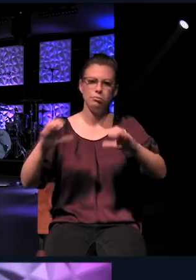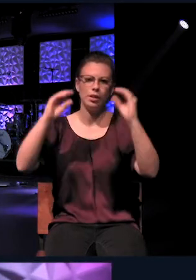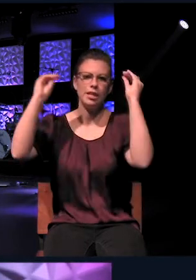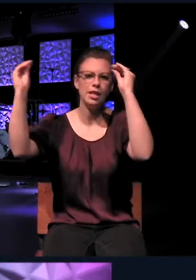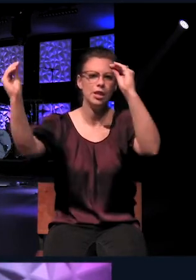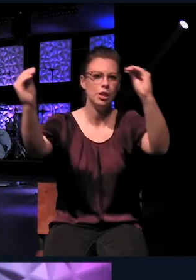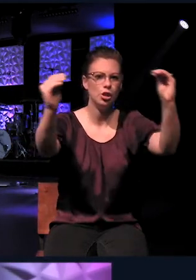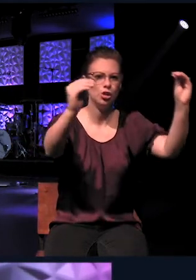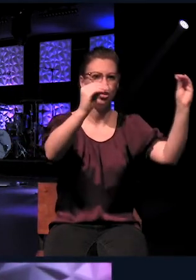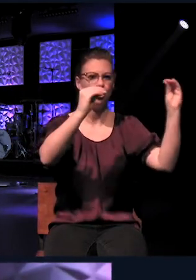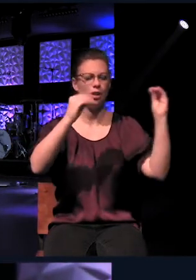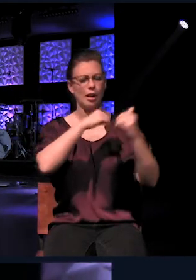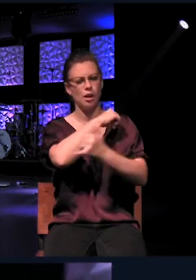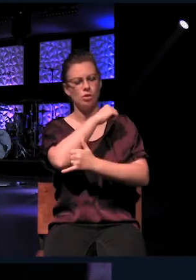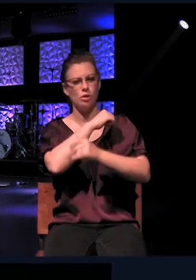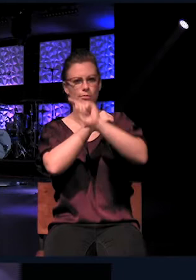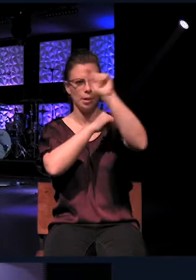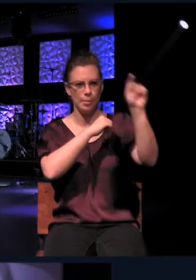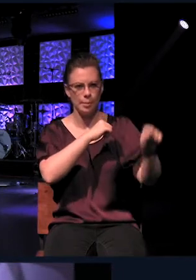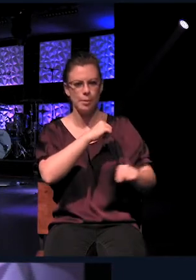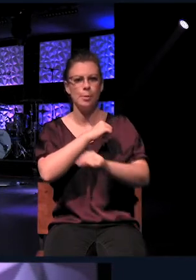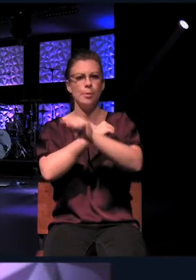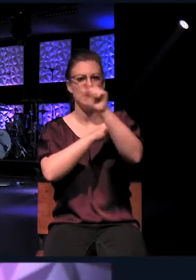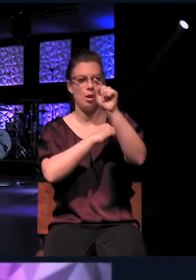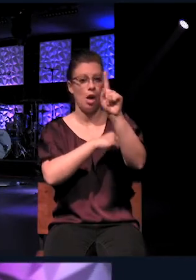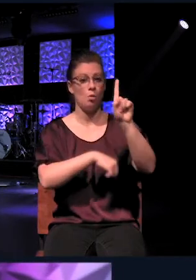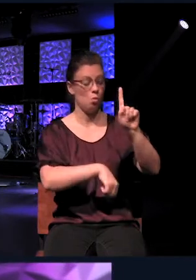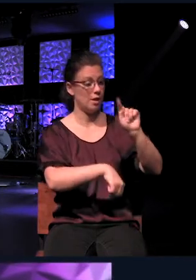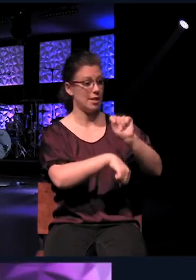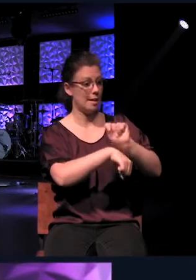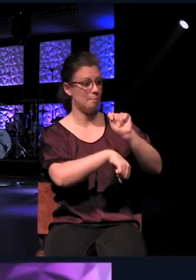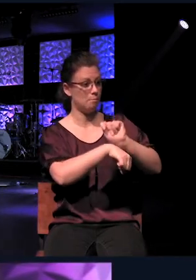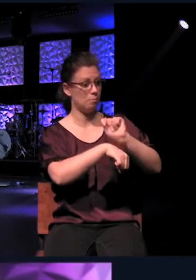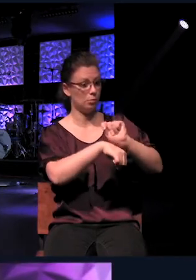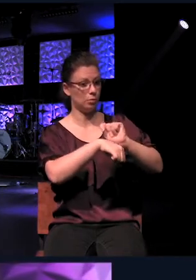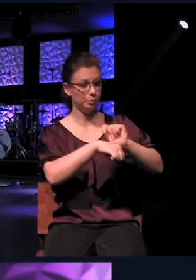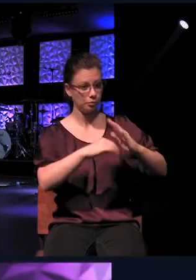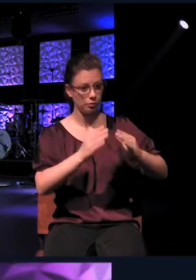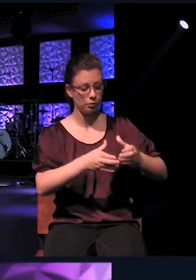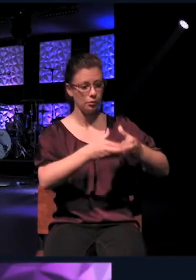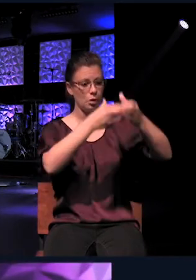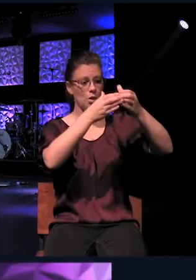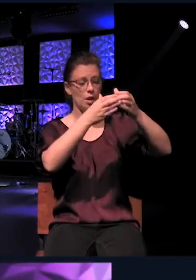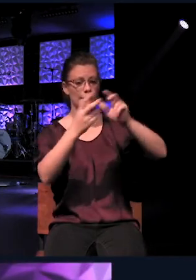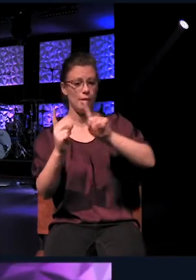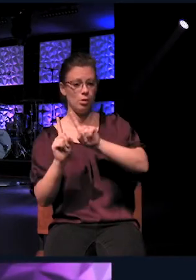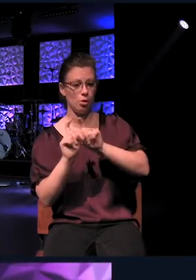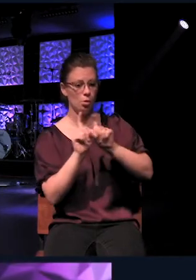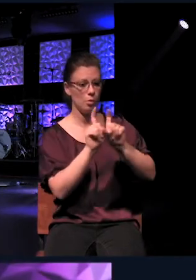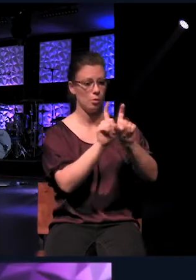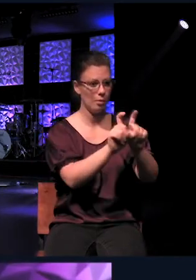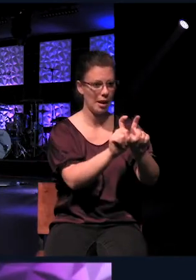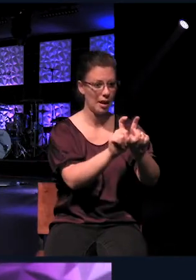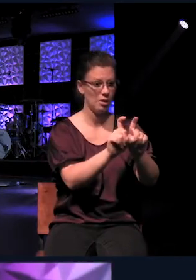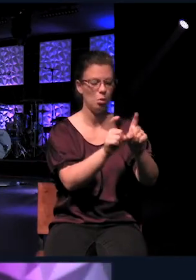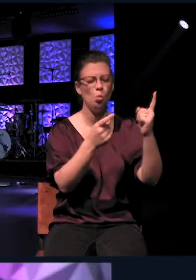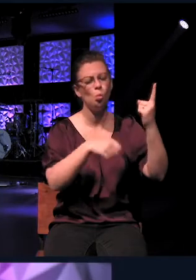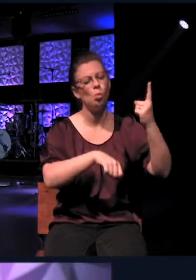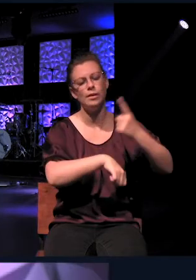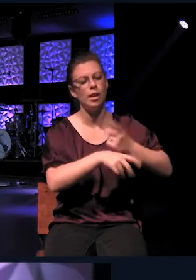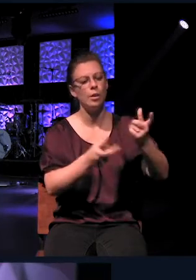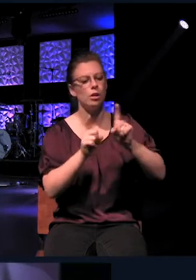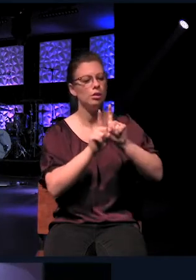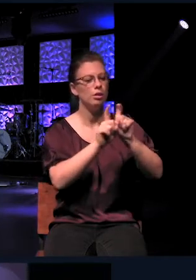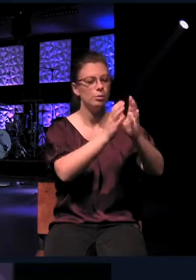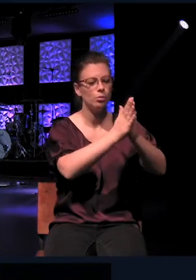and they're praying, they're going to the temple. And so every day they would go to the temple and pray, and this lady would follow along behind them, and she was filled with an evil